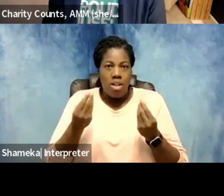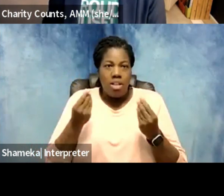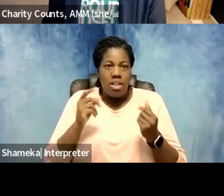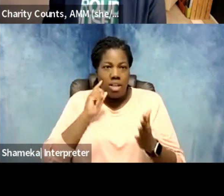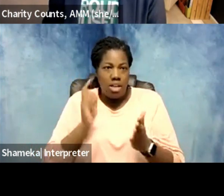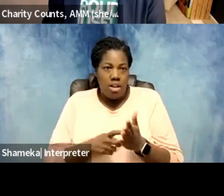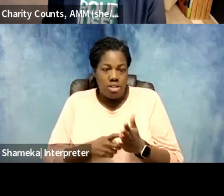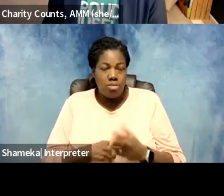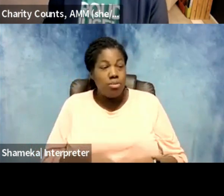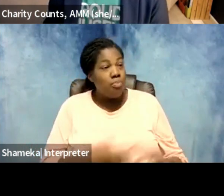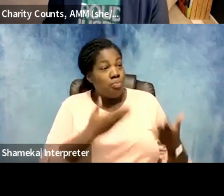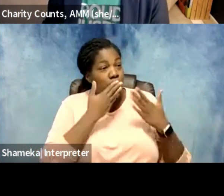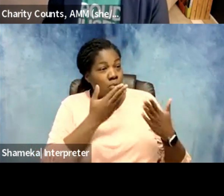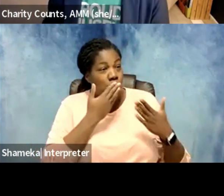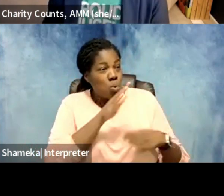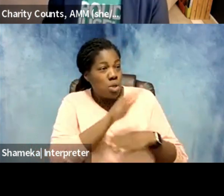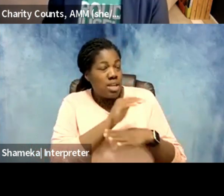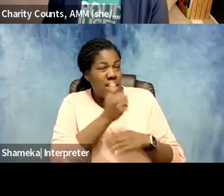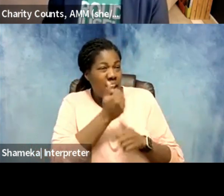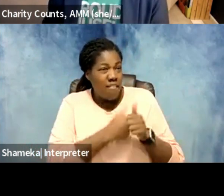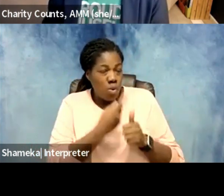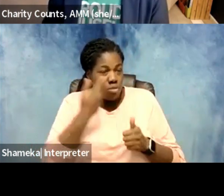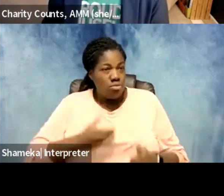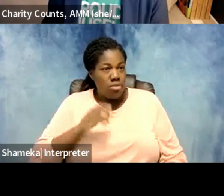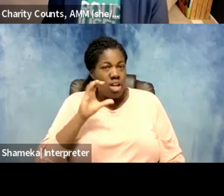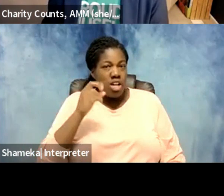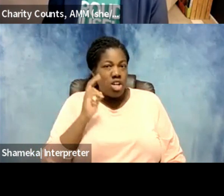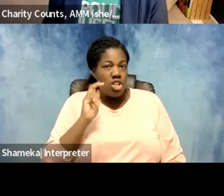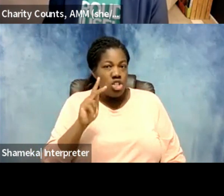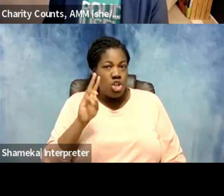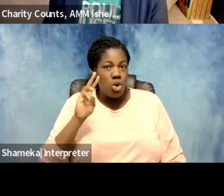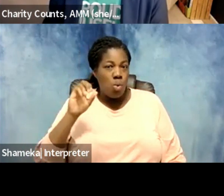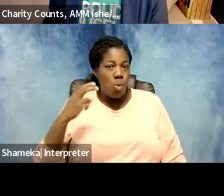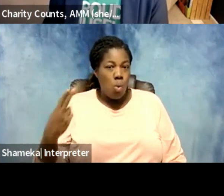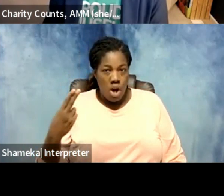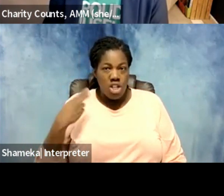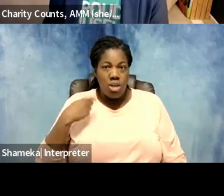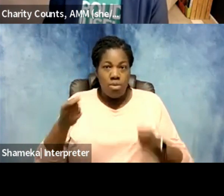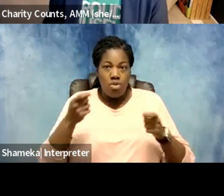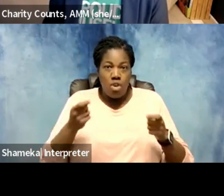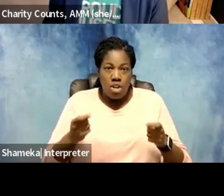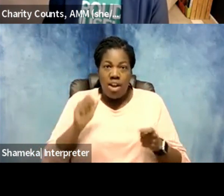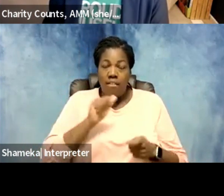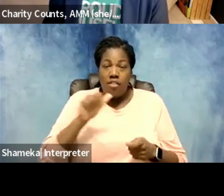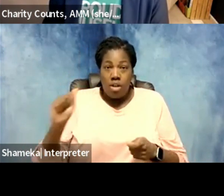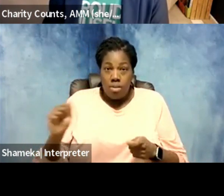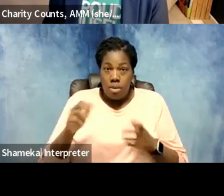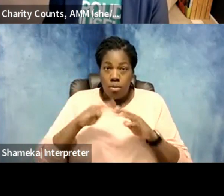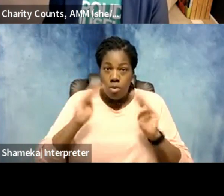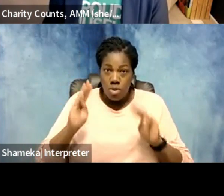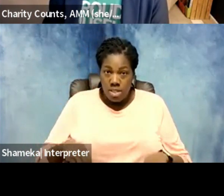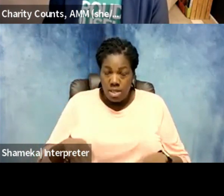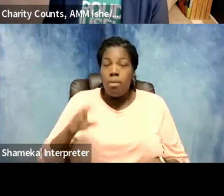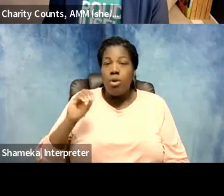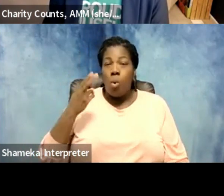Thank you, Charity. Good evening, everyone. I'm Dr. Chuck Wash, the director of the National Afro-American Museum and Cultural Center in Wilberforce here in